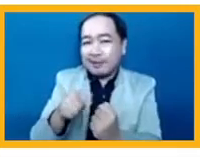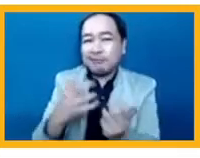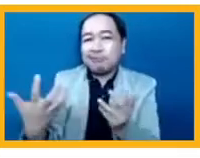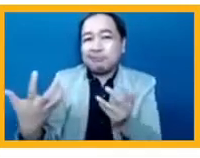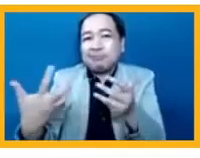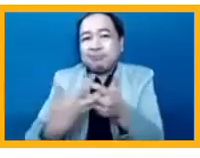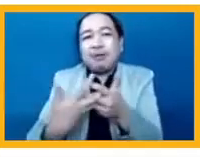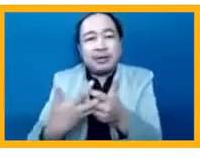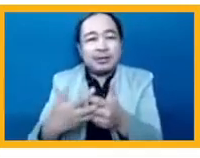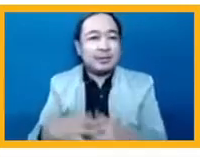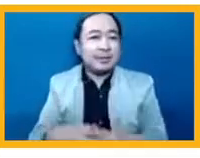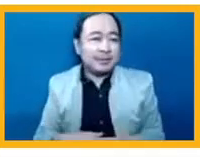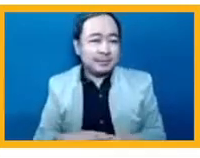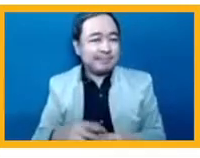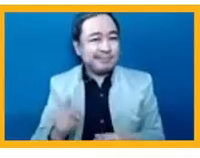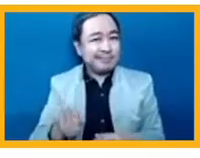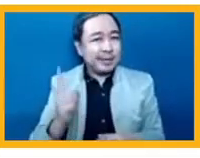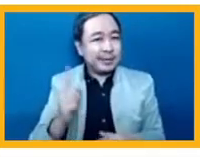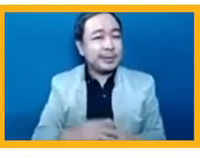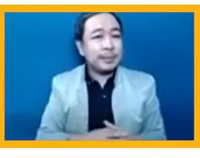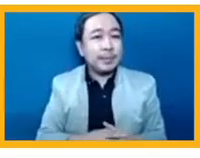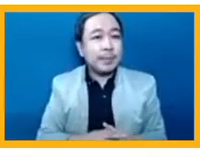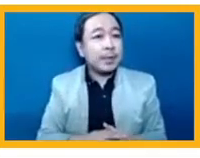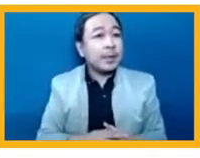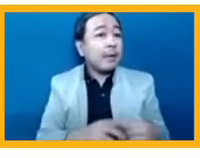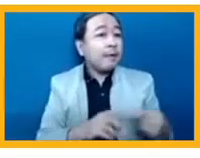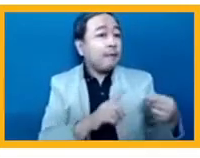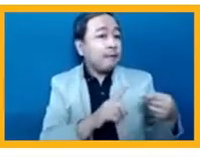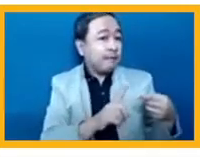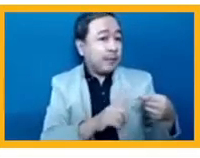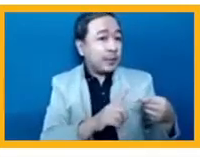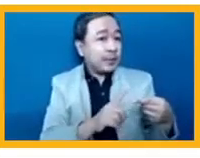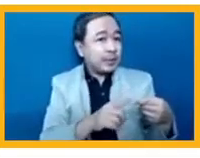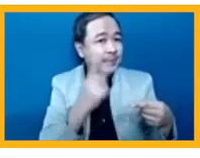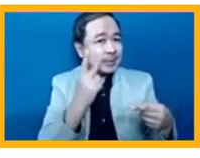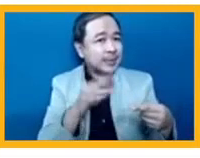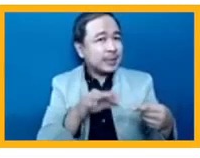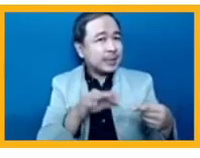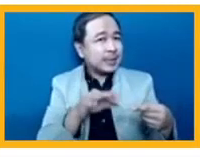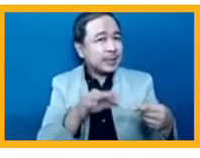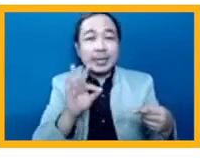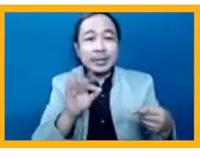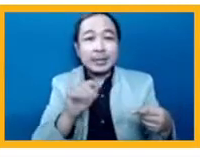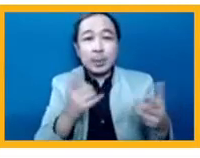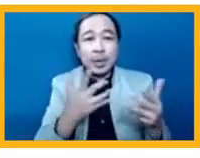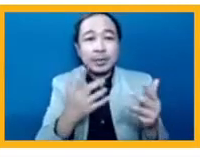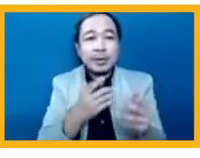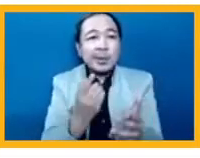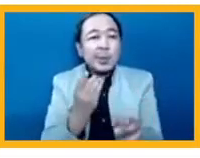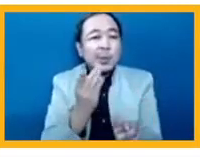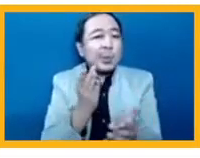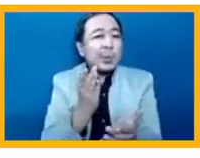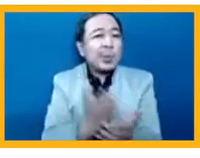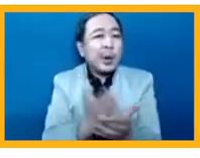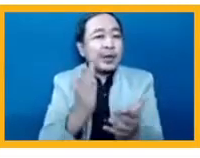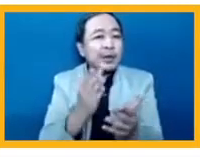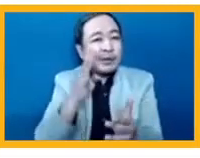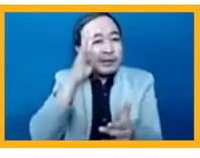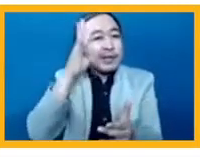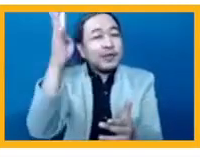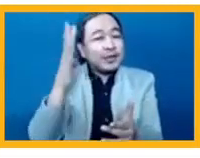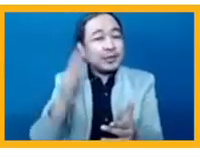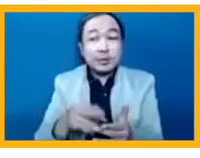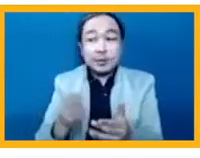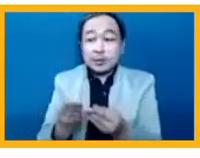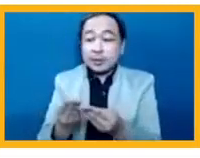let's talk about choosing the right innovation. Multiple use cases of EdTech exist today, with solutions catering to